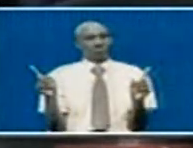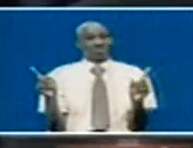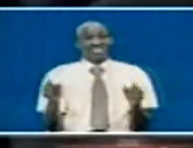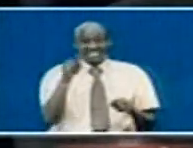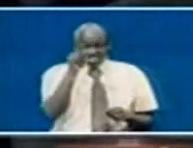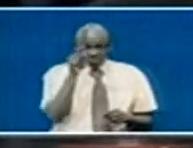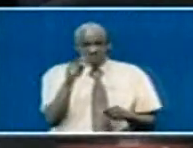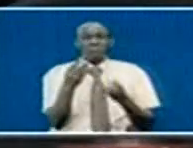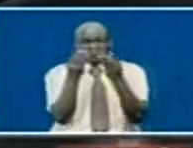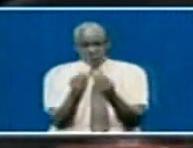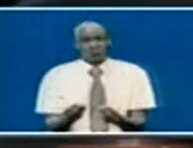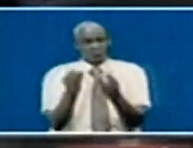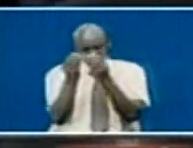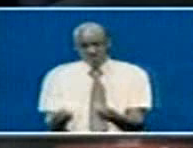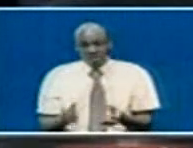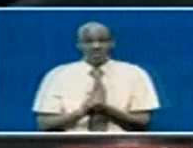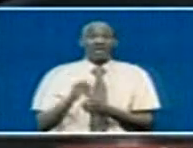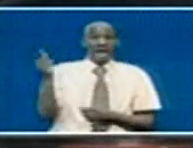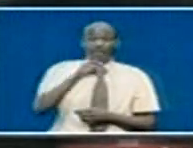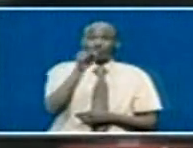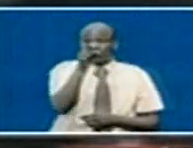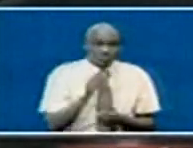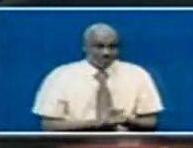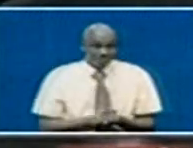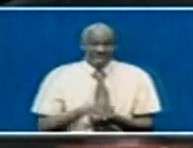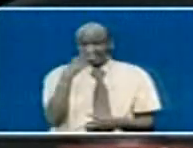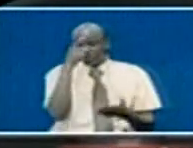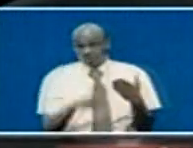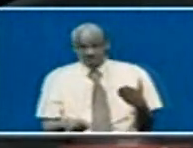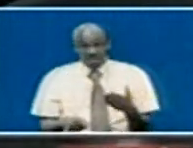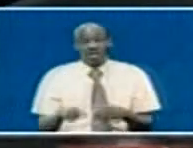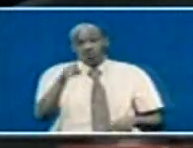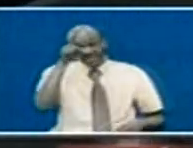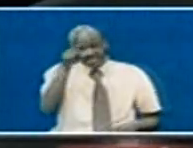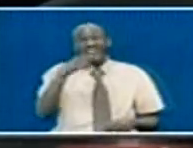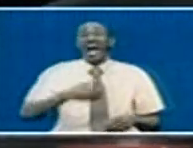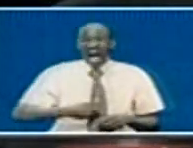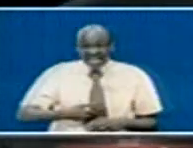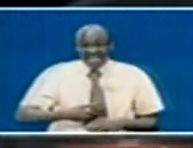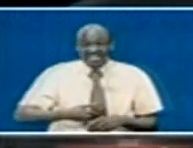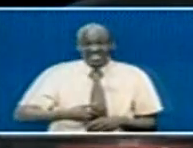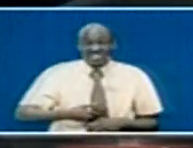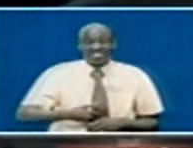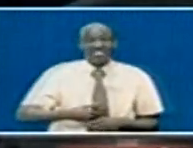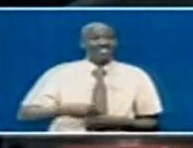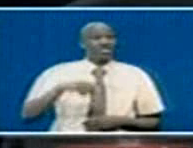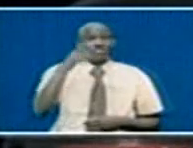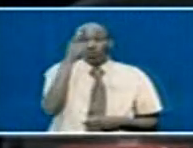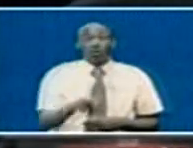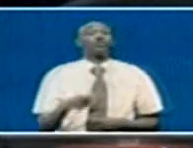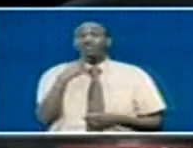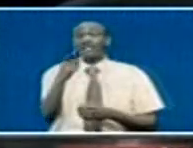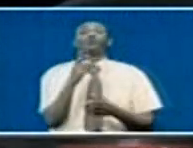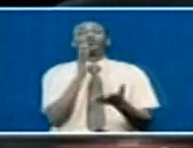It exploits, it comes to you and sees that you are hungry and you have no employment, and it works with